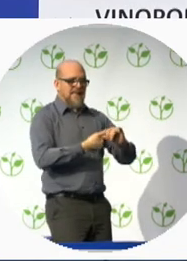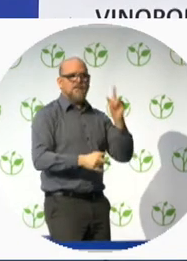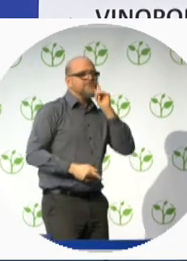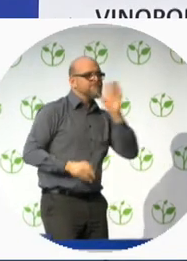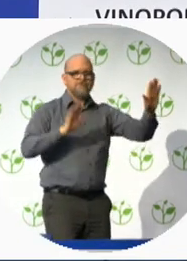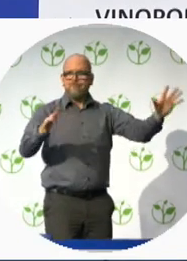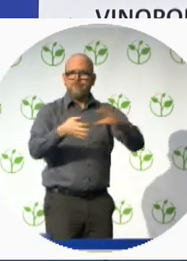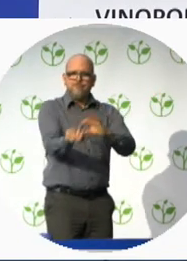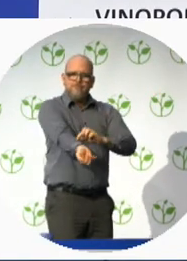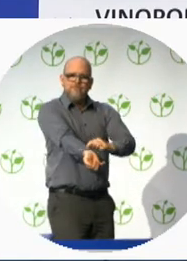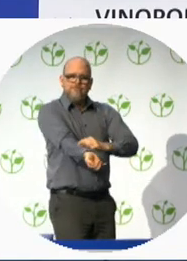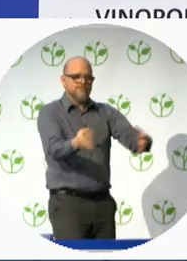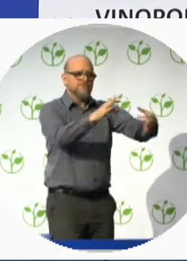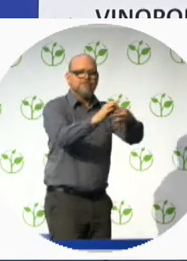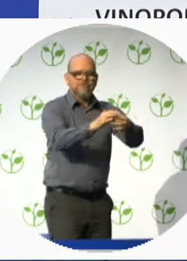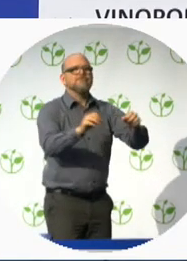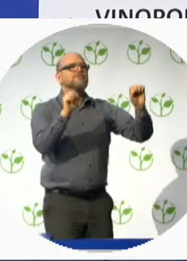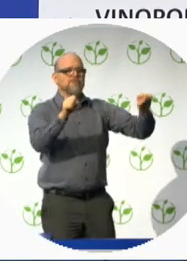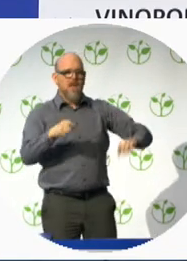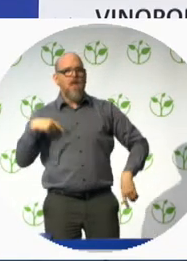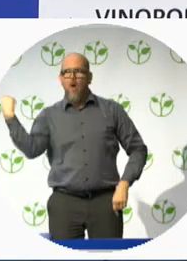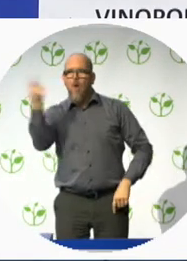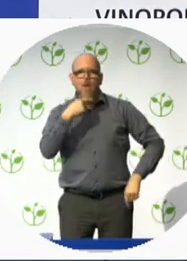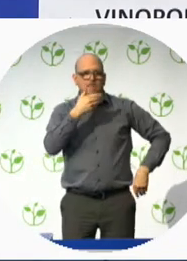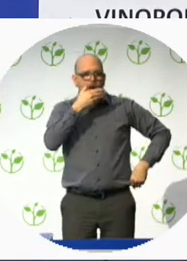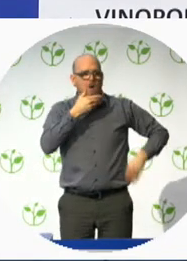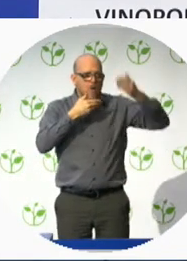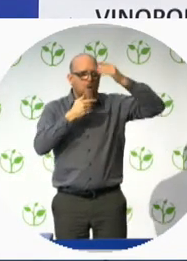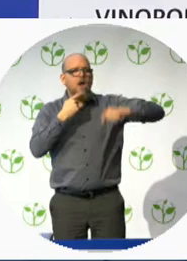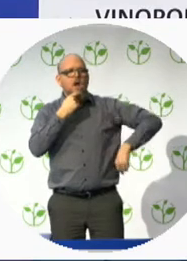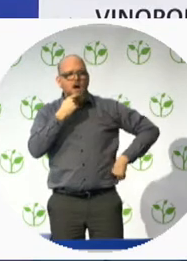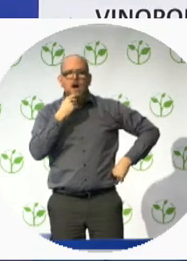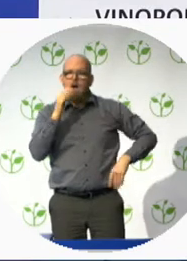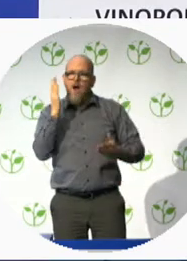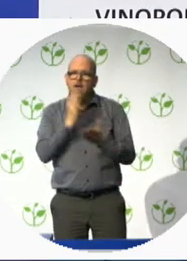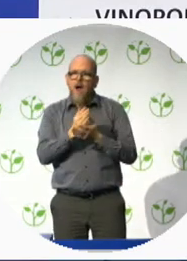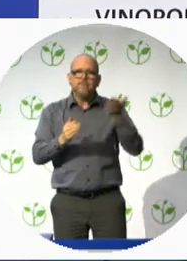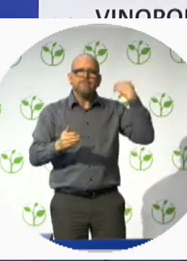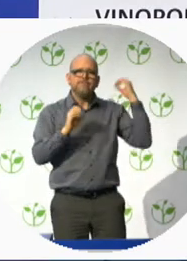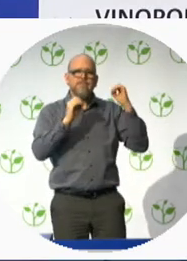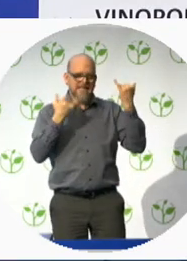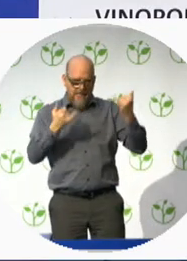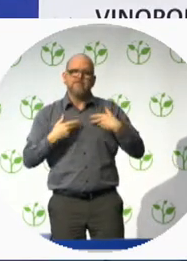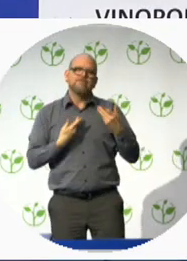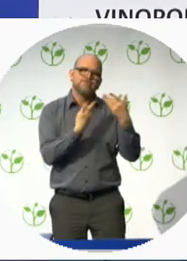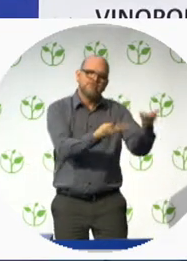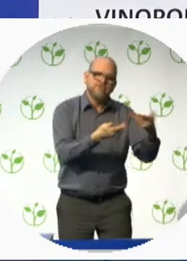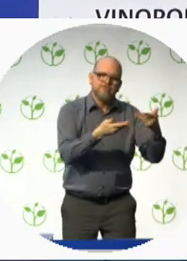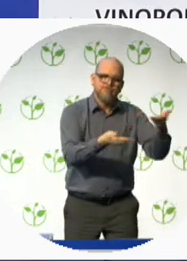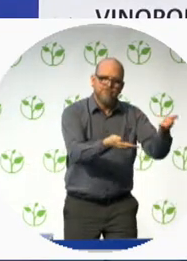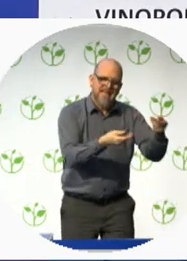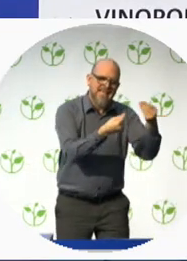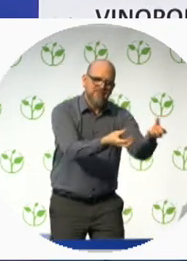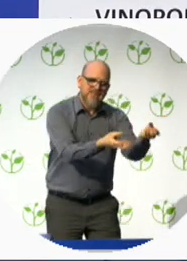Now, I talked about that early grade reading and sign language assessment. We did that in concert with School to School and World